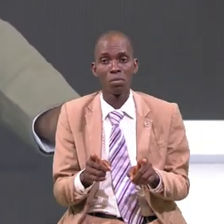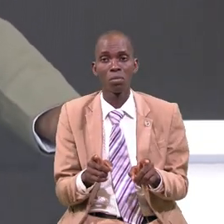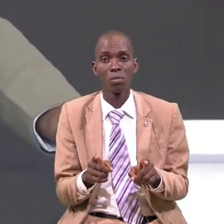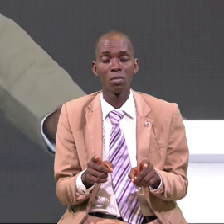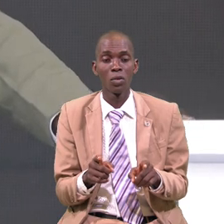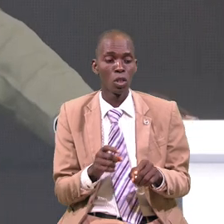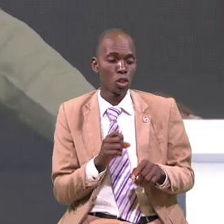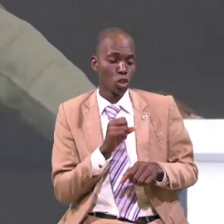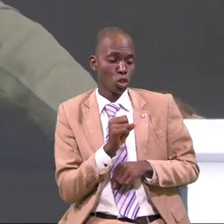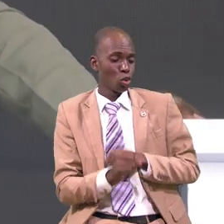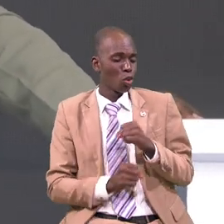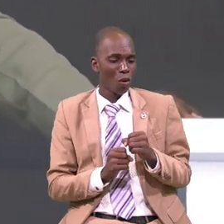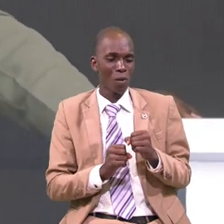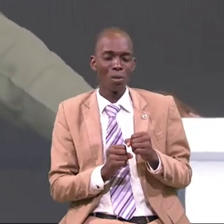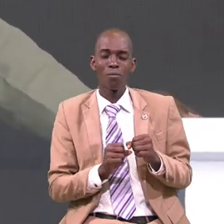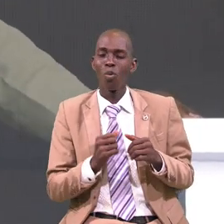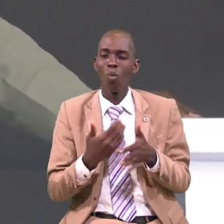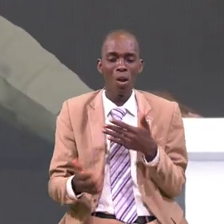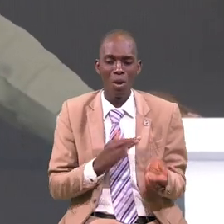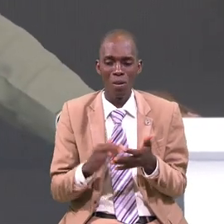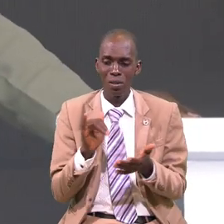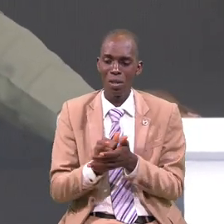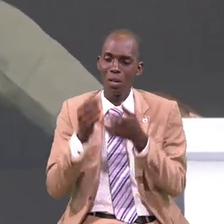Suffer whatever betides.